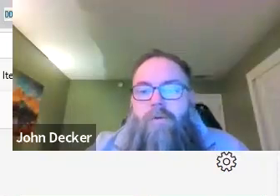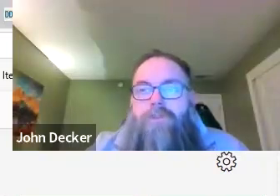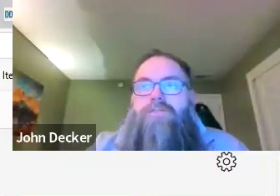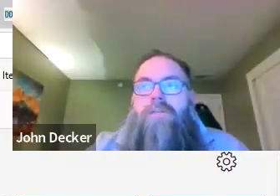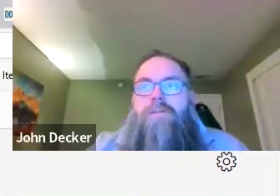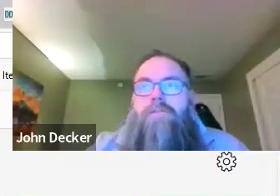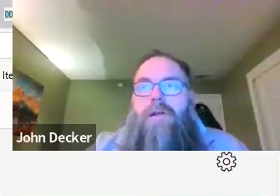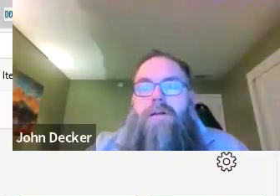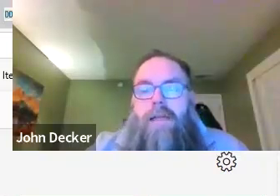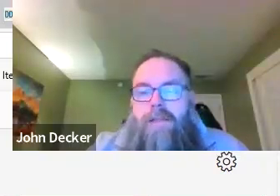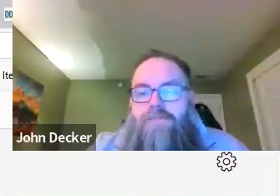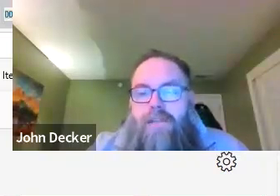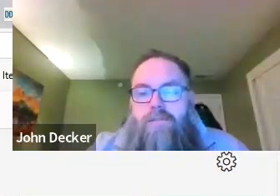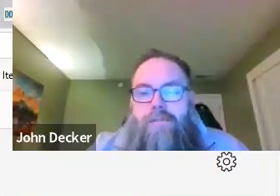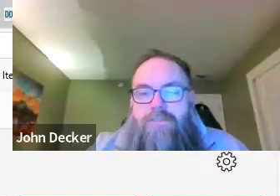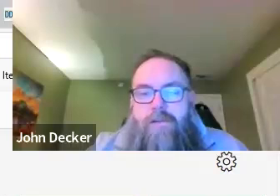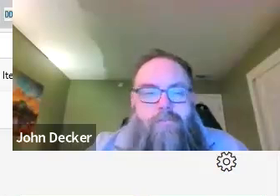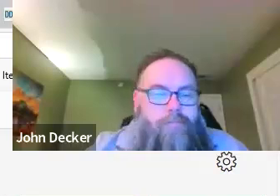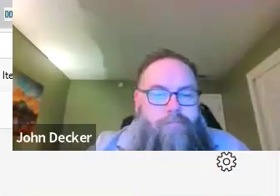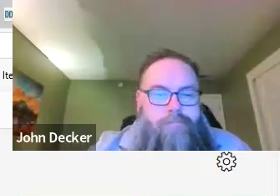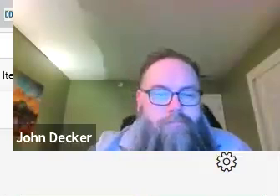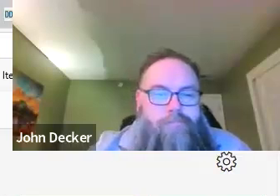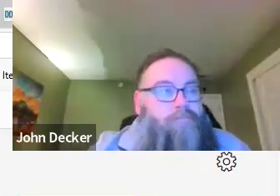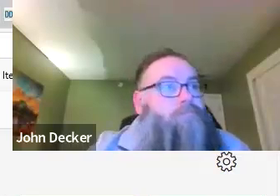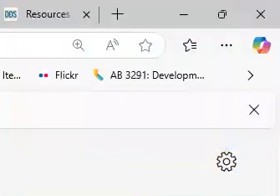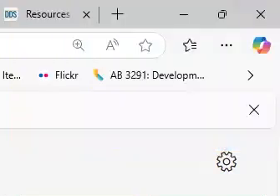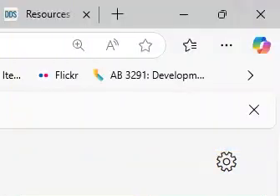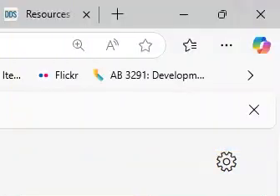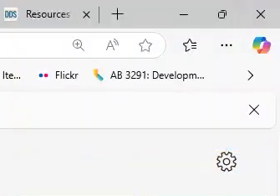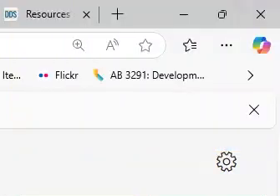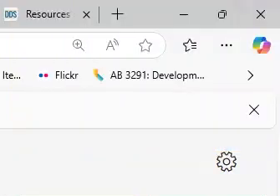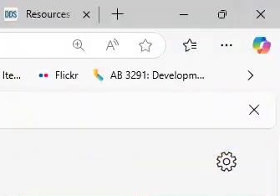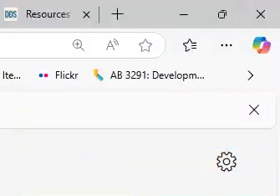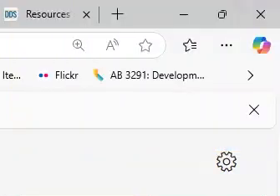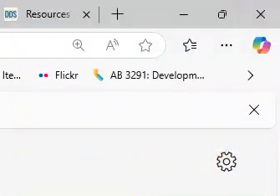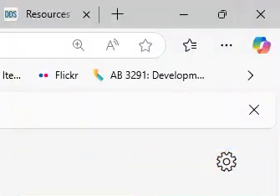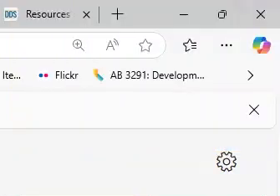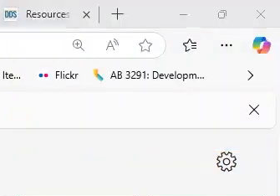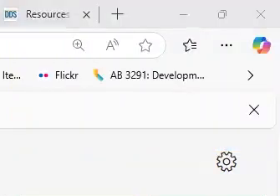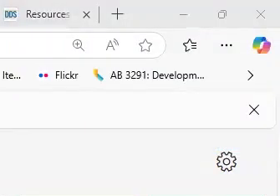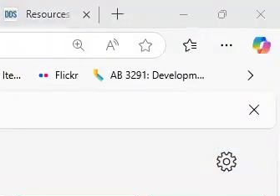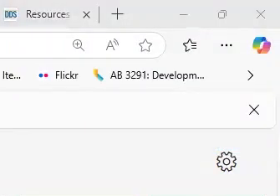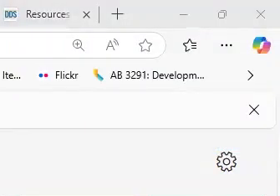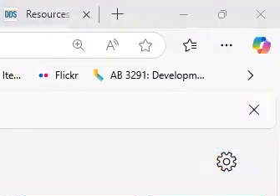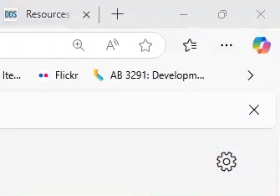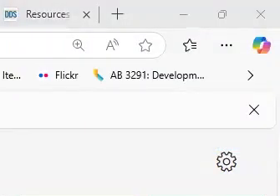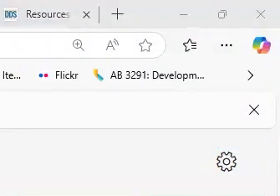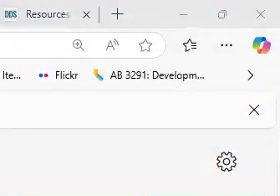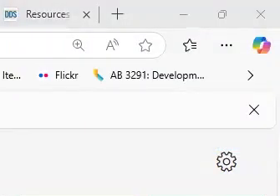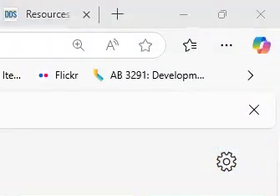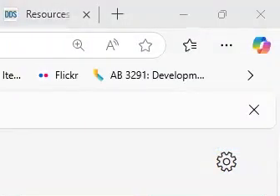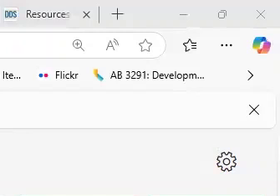being lowered to the 90% of the base rate. So once I'm vendorized, I'll get an email and it'll have instructions on how